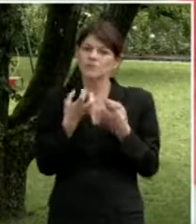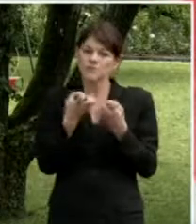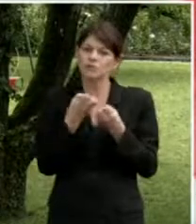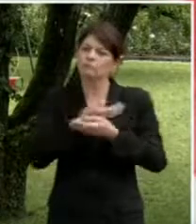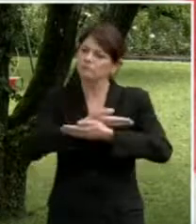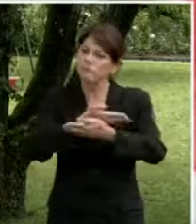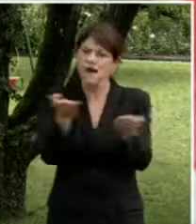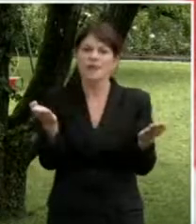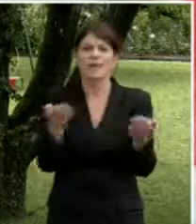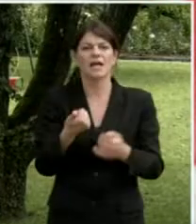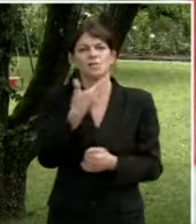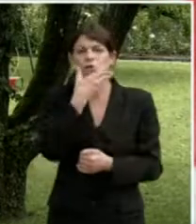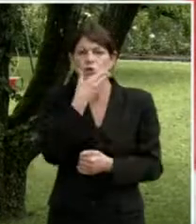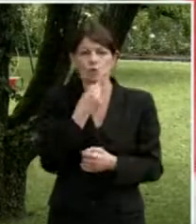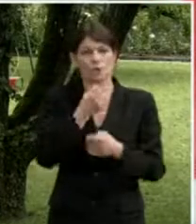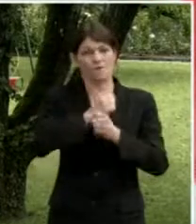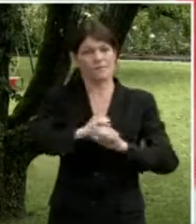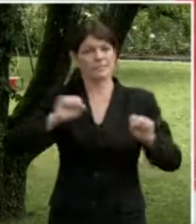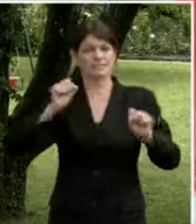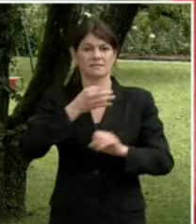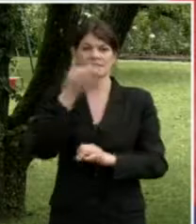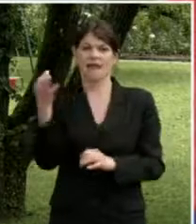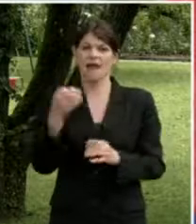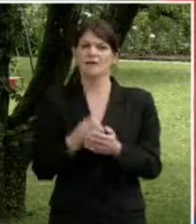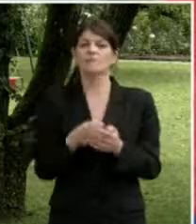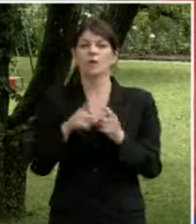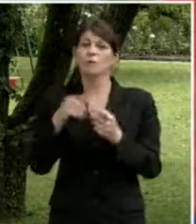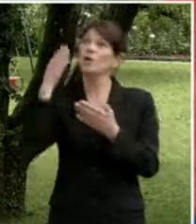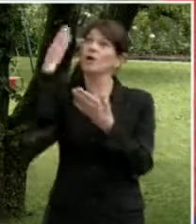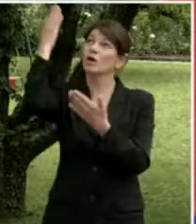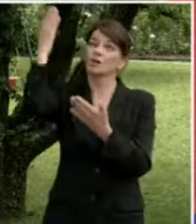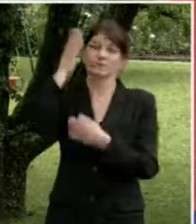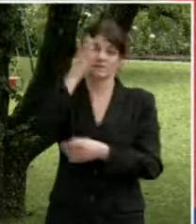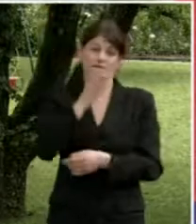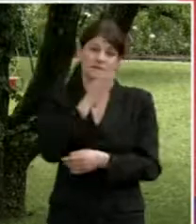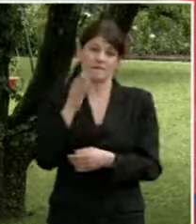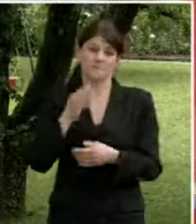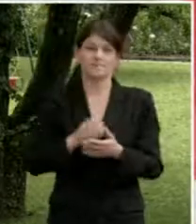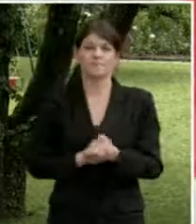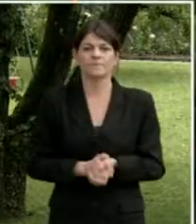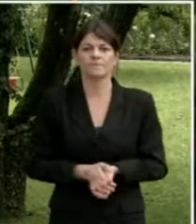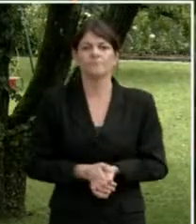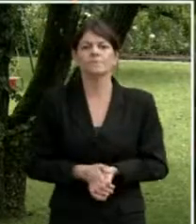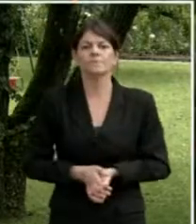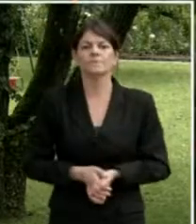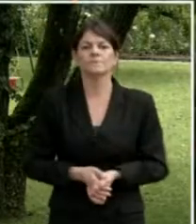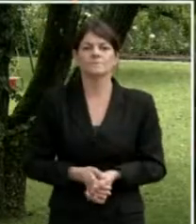Ihnen allen einen schönen Festtag und Gottes Segen.